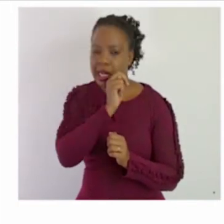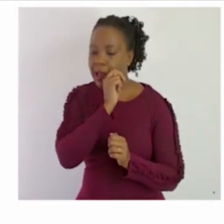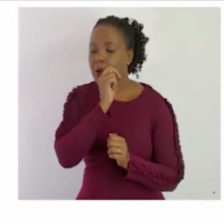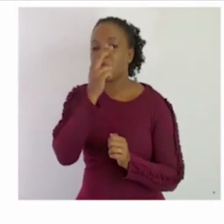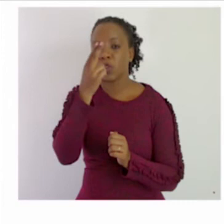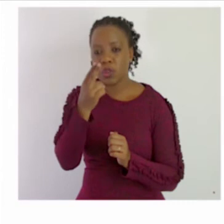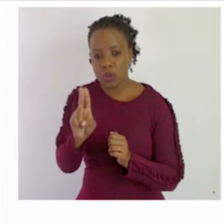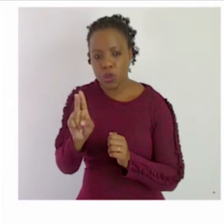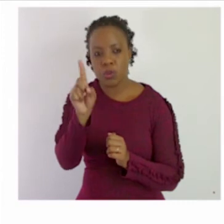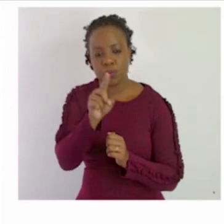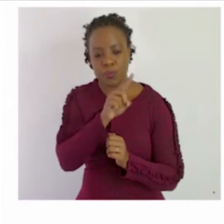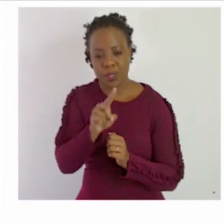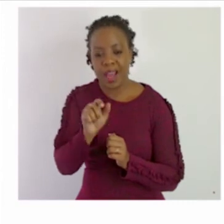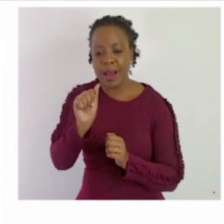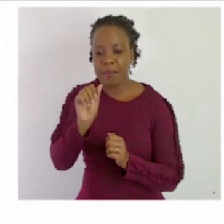alone. All right.